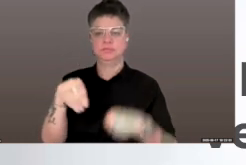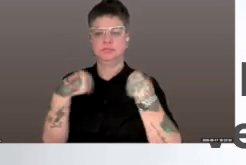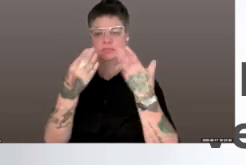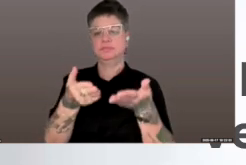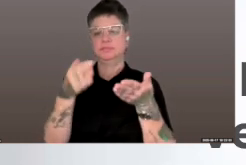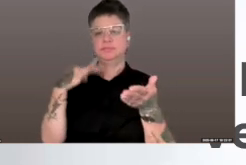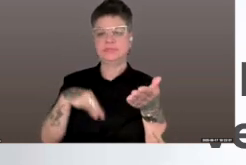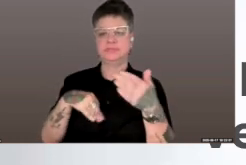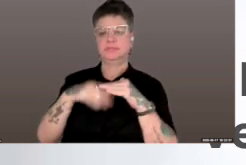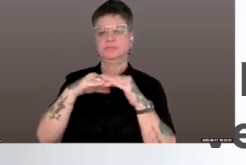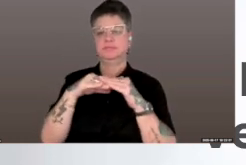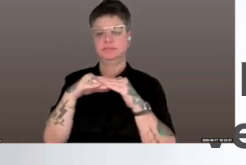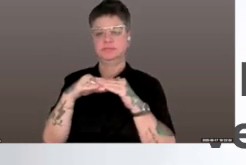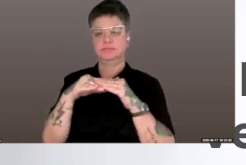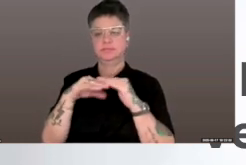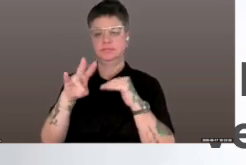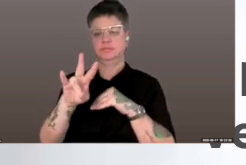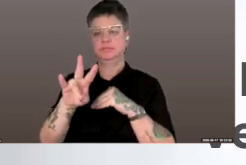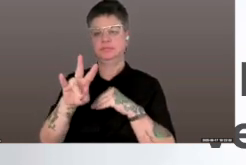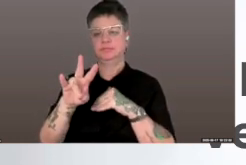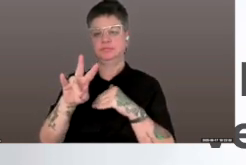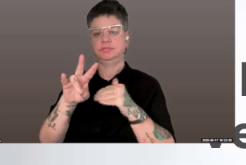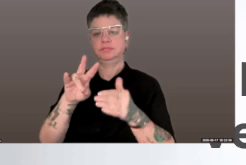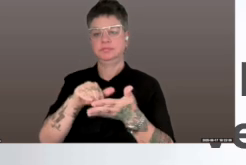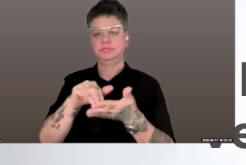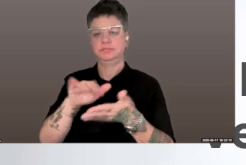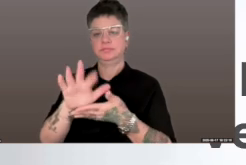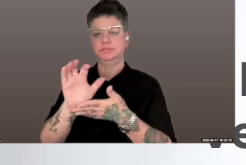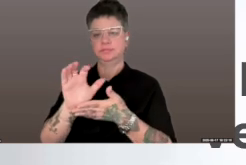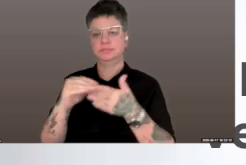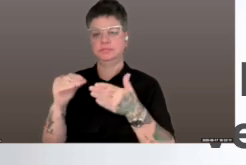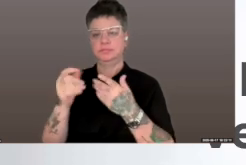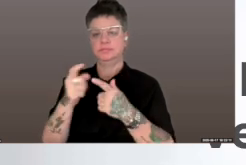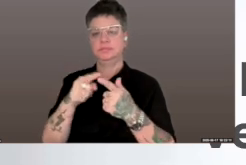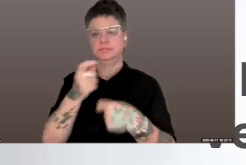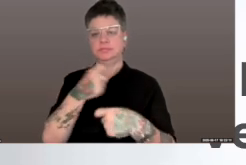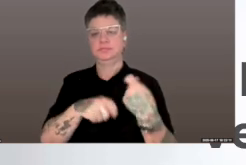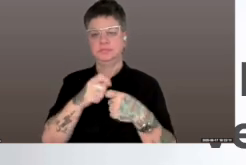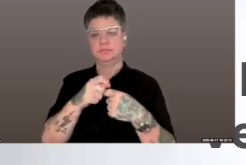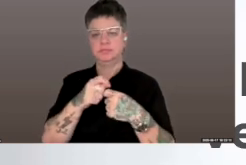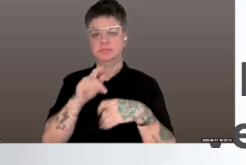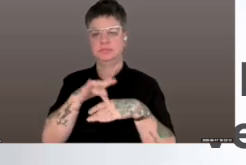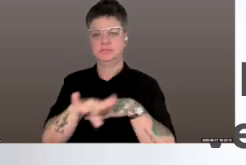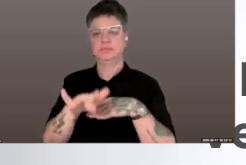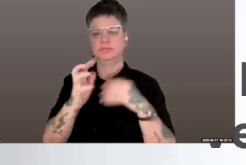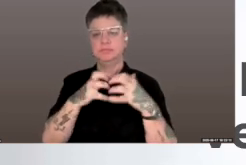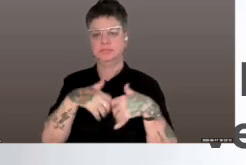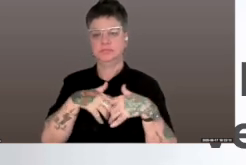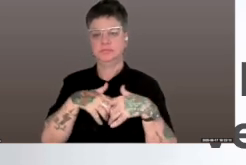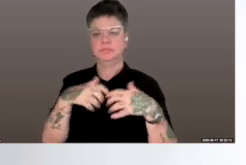programs, but would not be stackable with any other CARB vehicle purchase incentives.